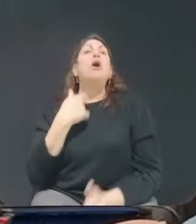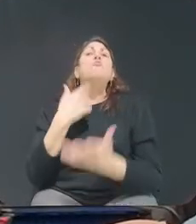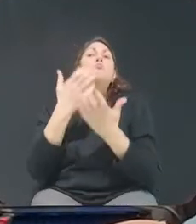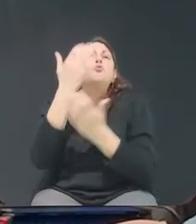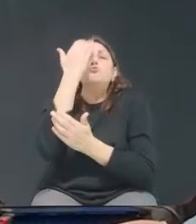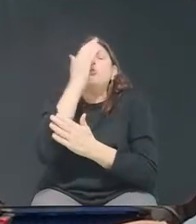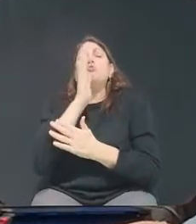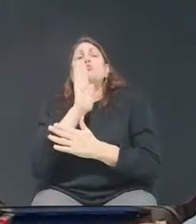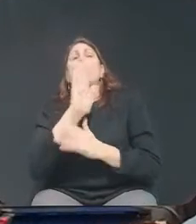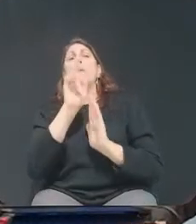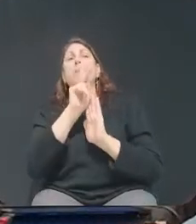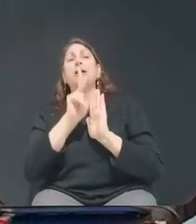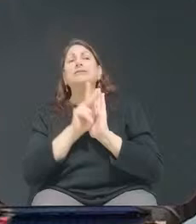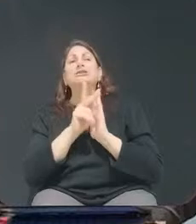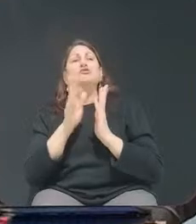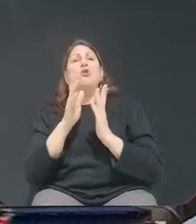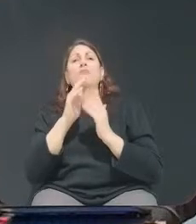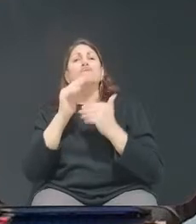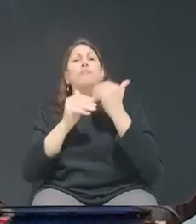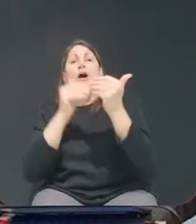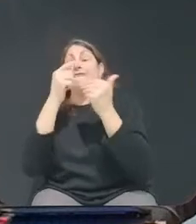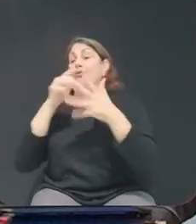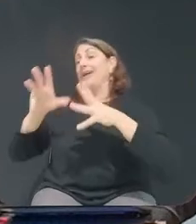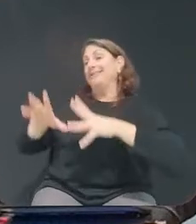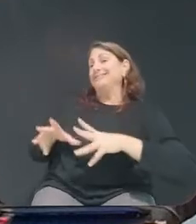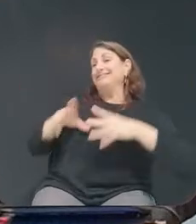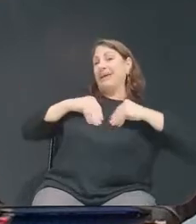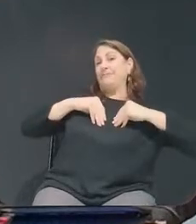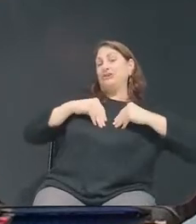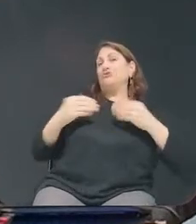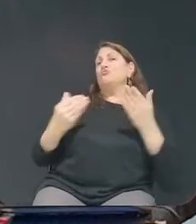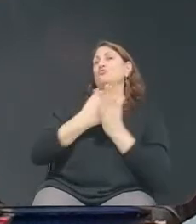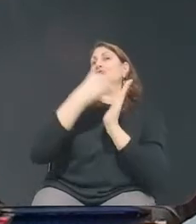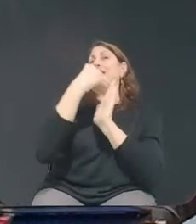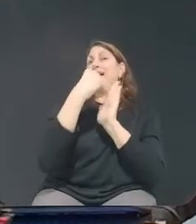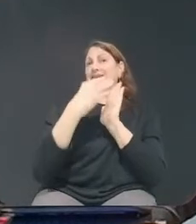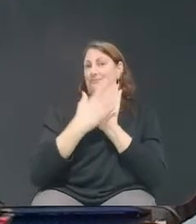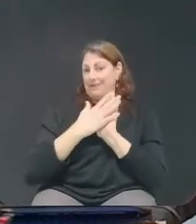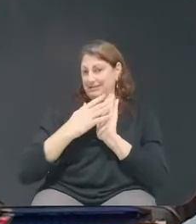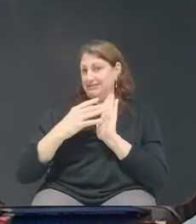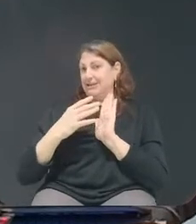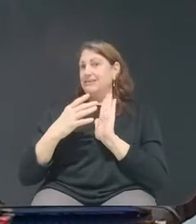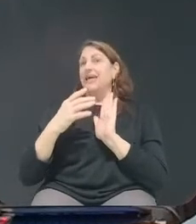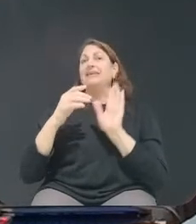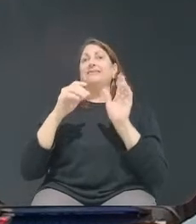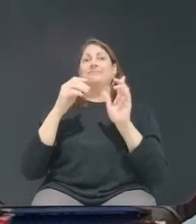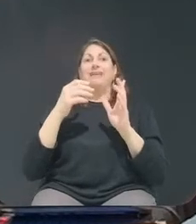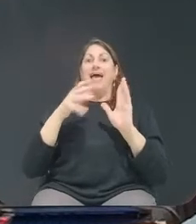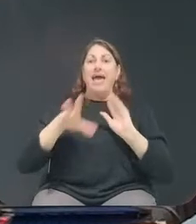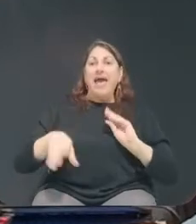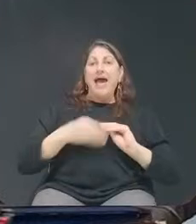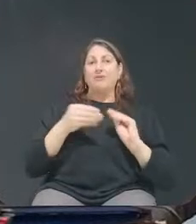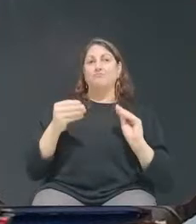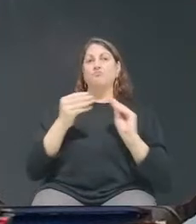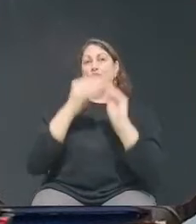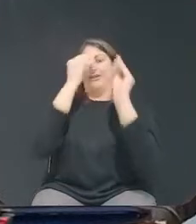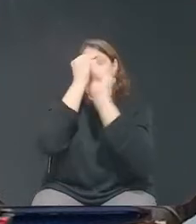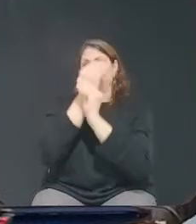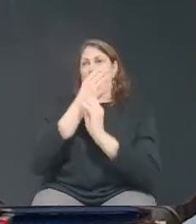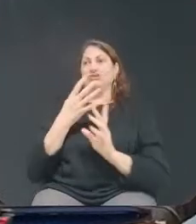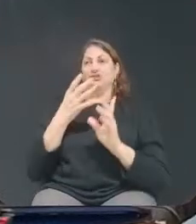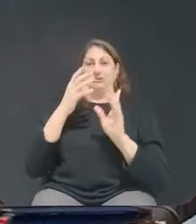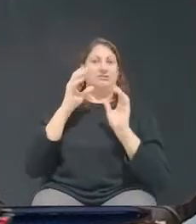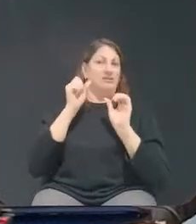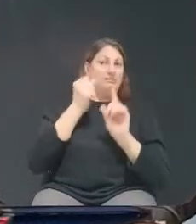your policies and protocols are for accepting documents that continue to flesh this out. I'll also just note